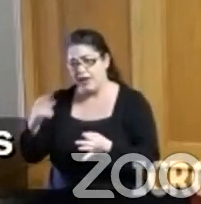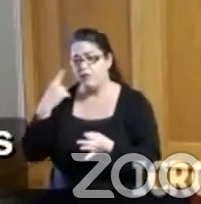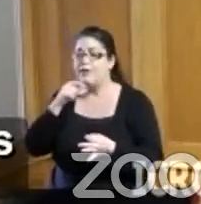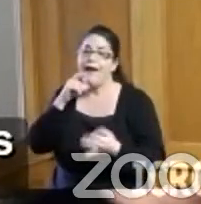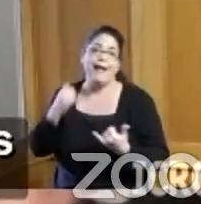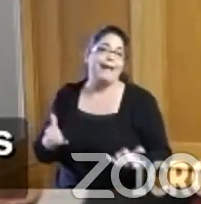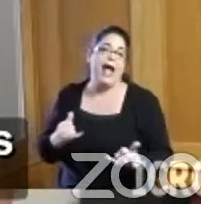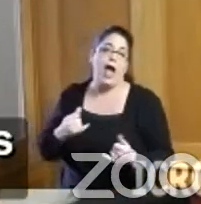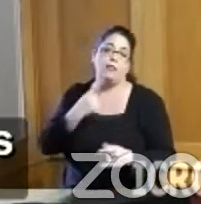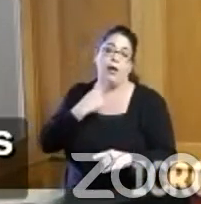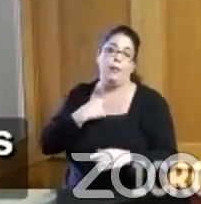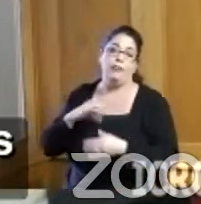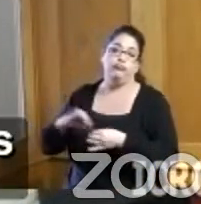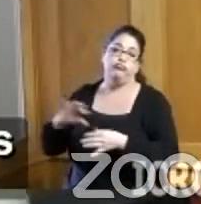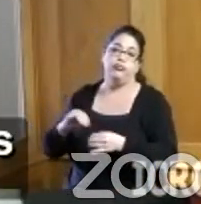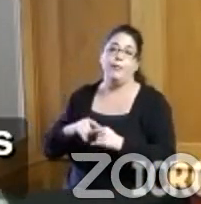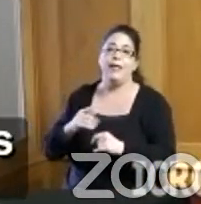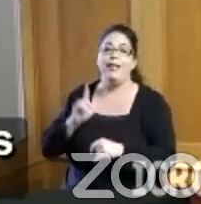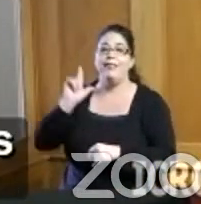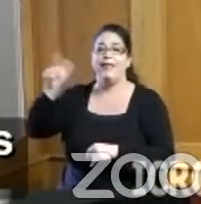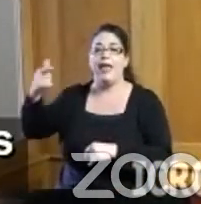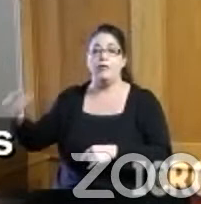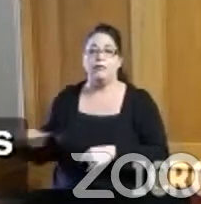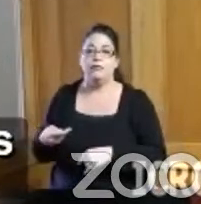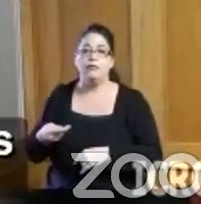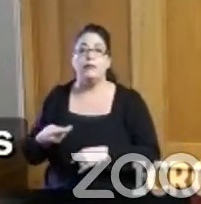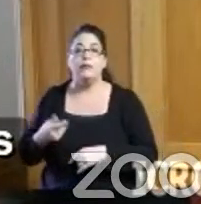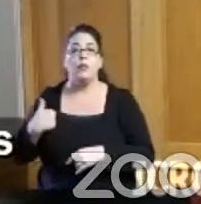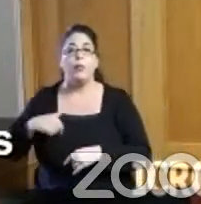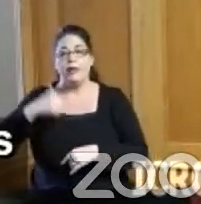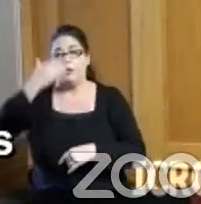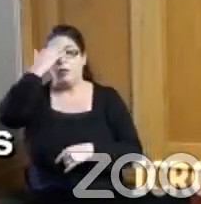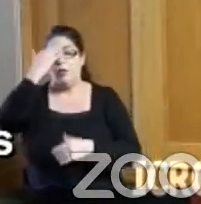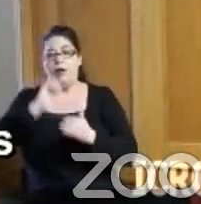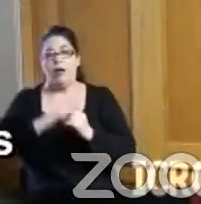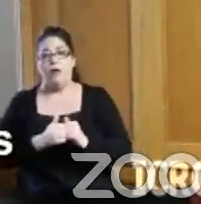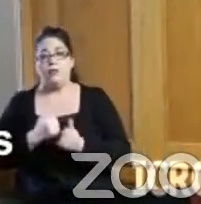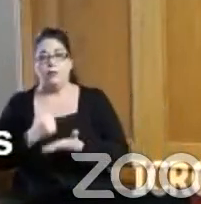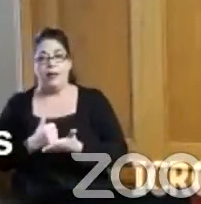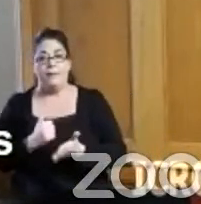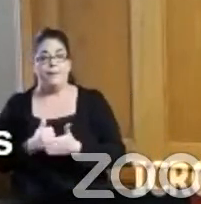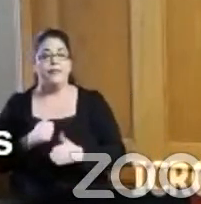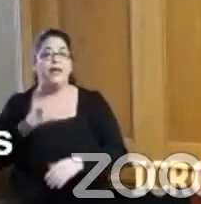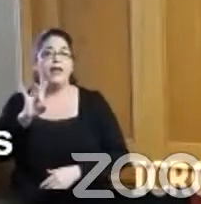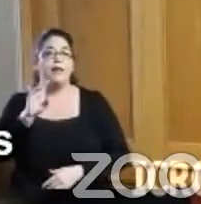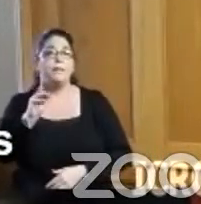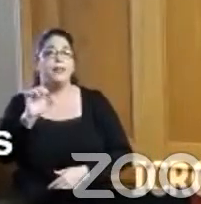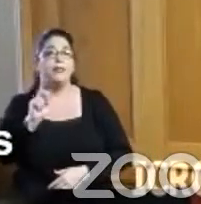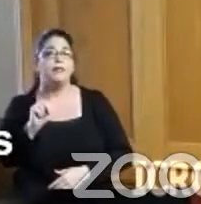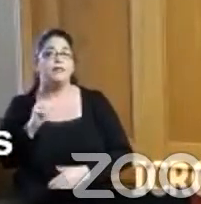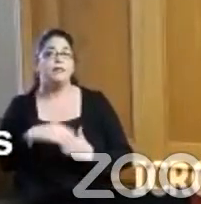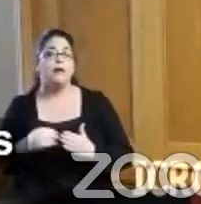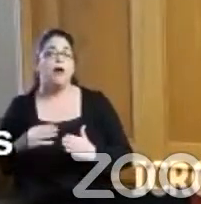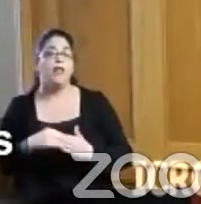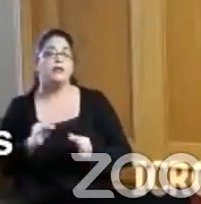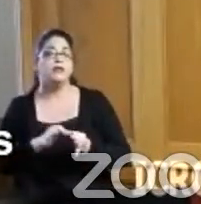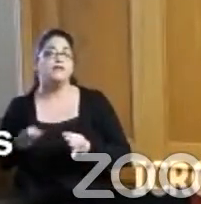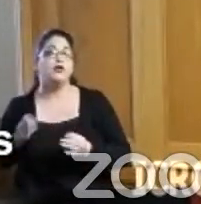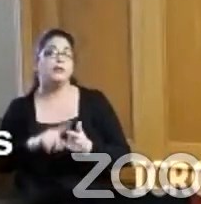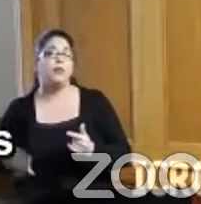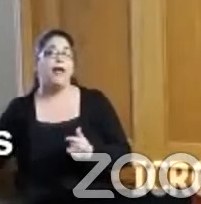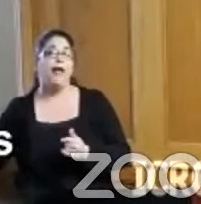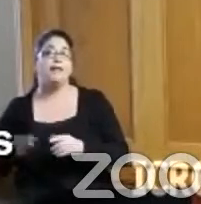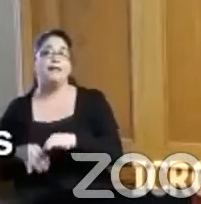now, but maybe on the side, get us that information so that we're aware of the $8 million that's being deferred somewhere